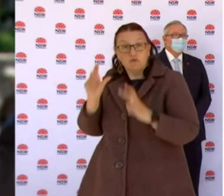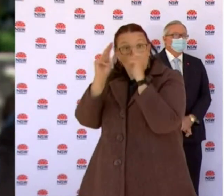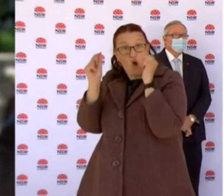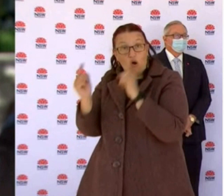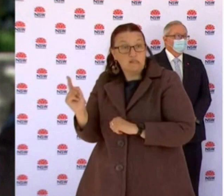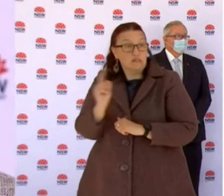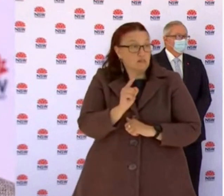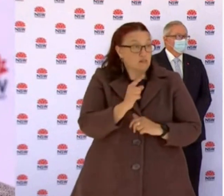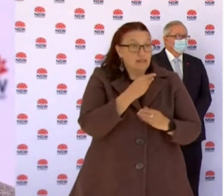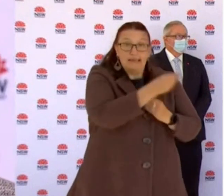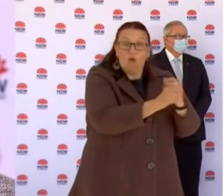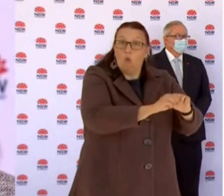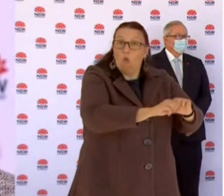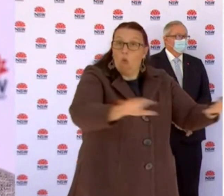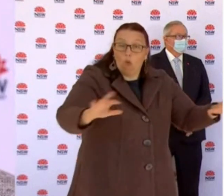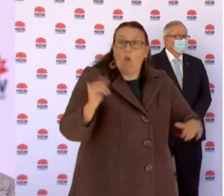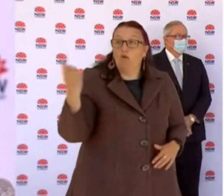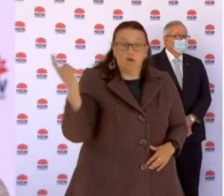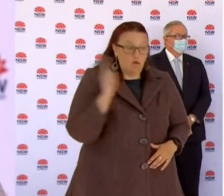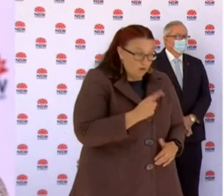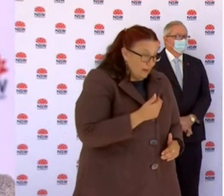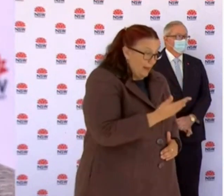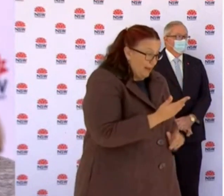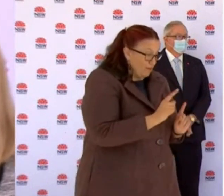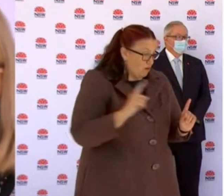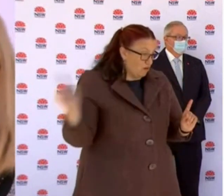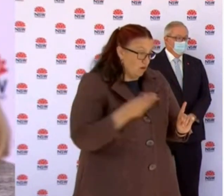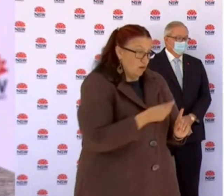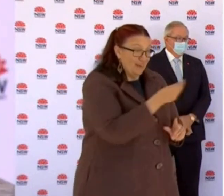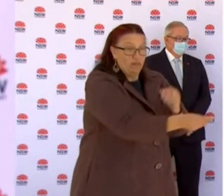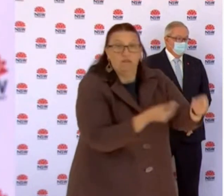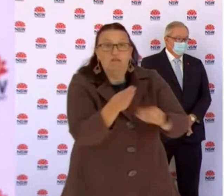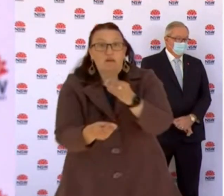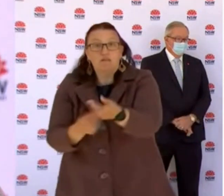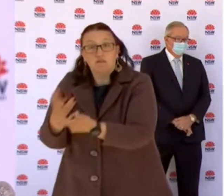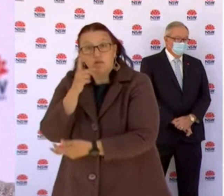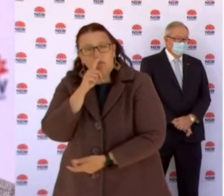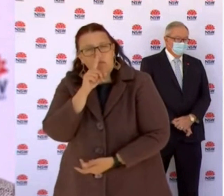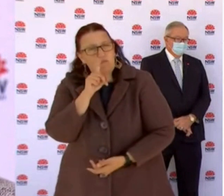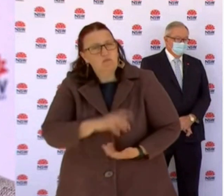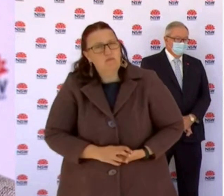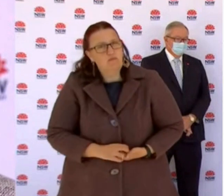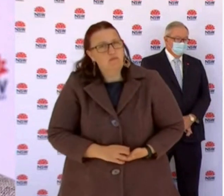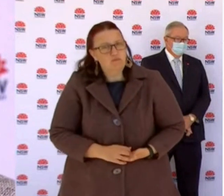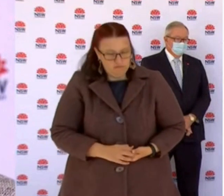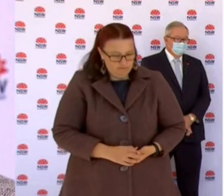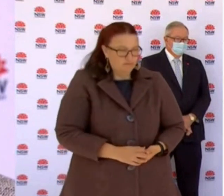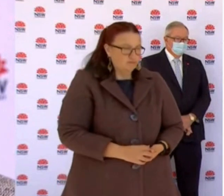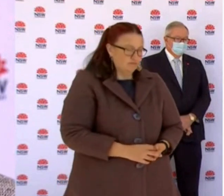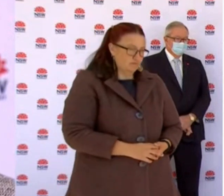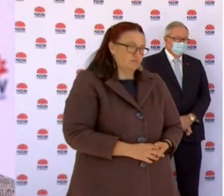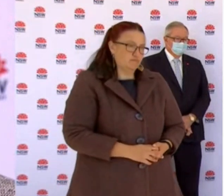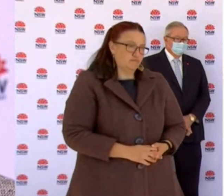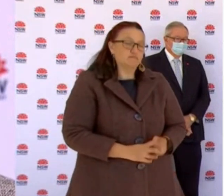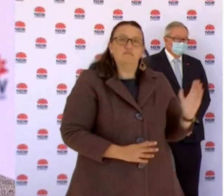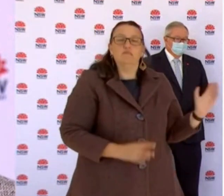aged care home? Look, the advice that we've got, and the team out in Western Sydney is working very closely with the facility and also